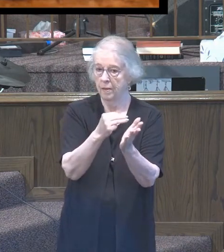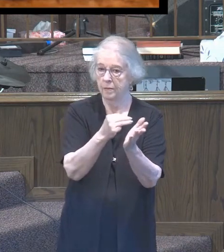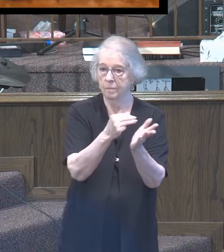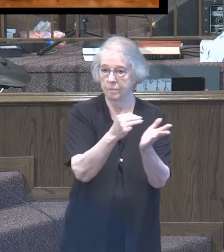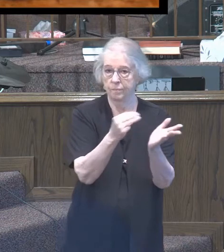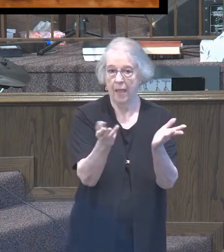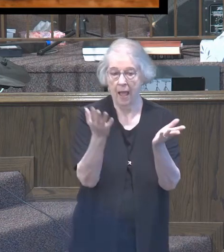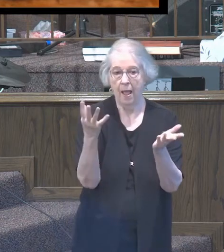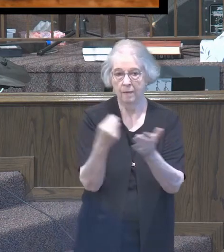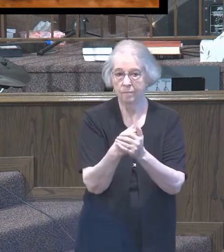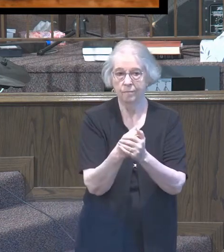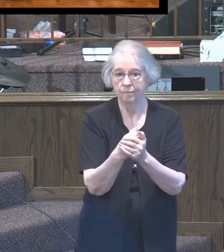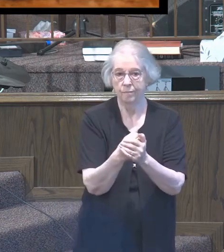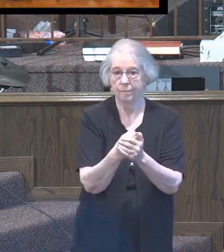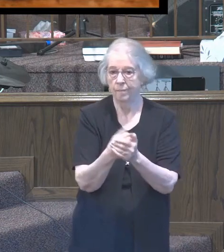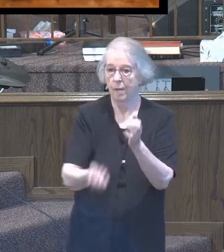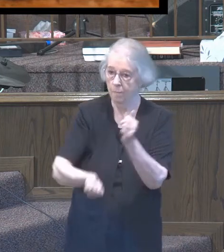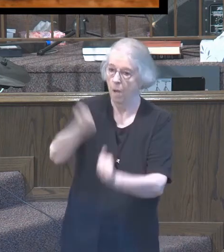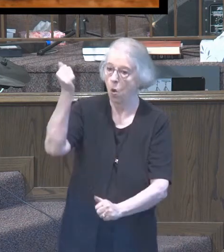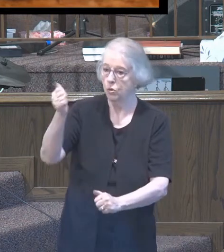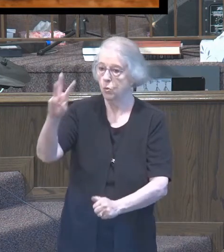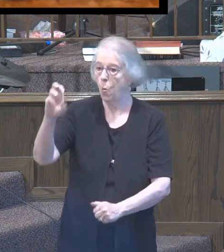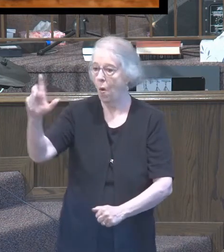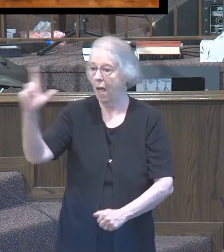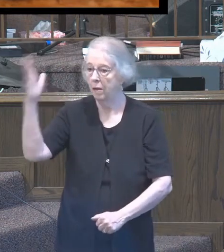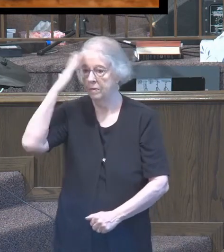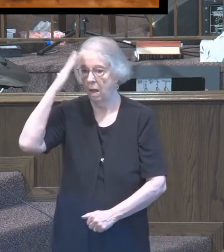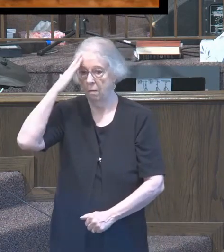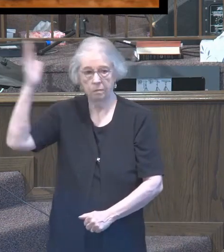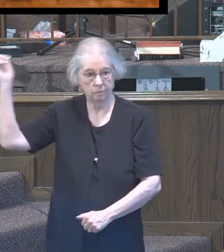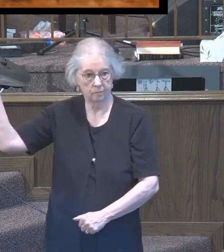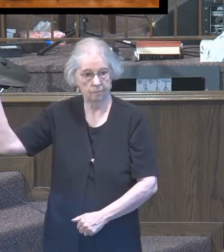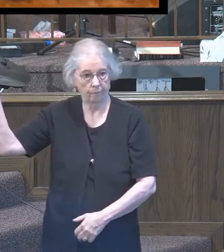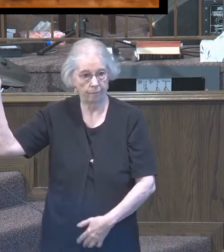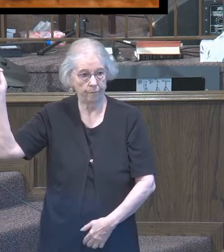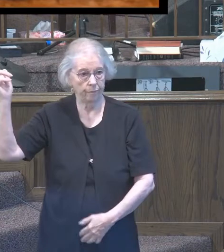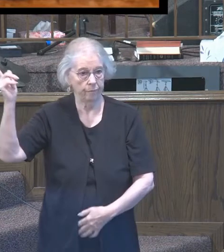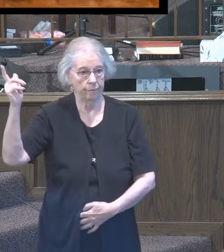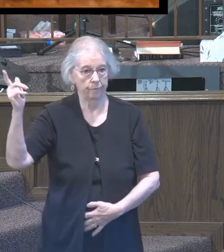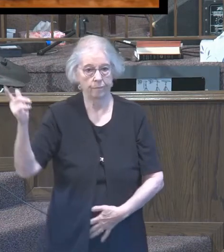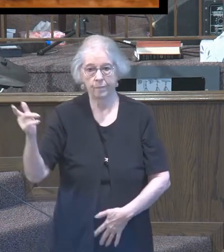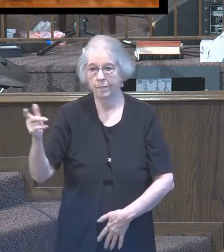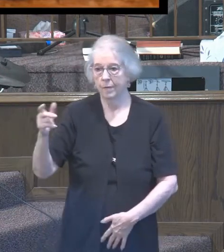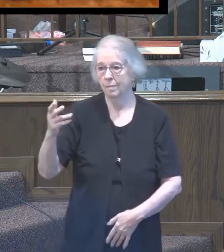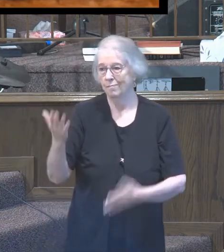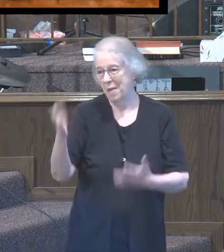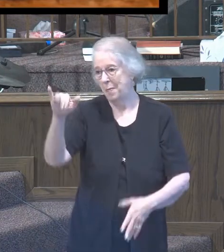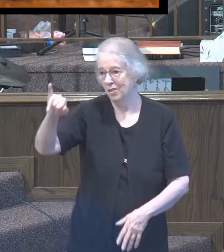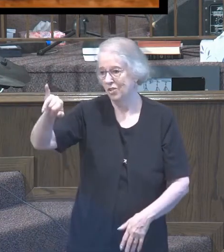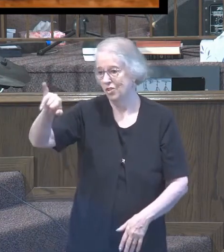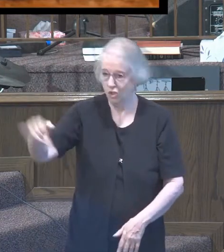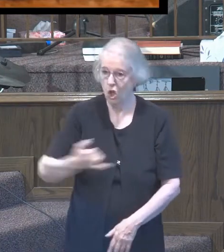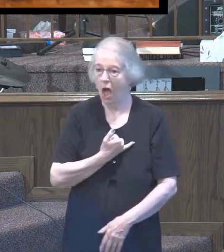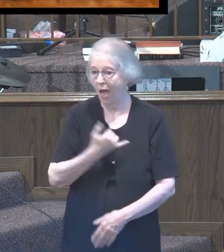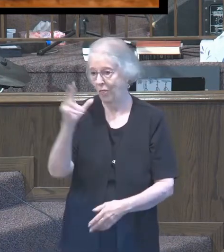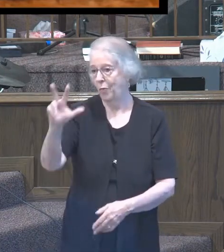here, sections there. The most preached passage, besides maybe one or two others. John 3:16, I'm sure, is up